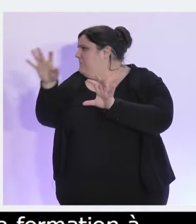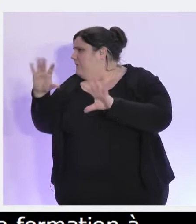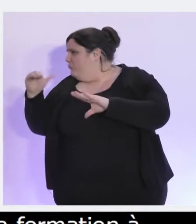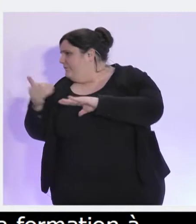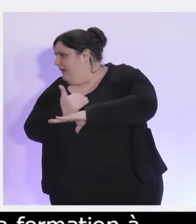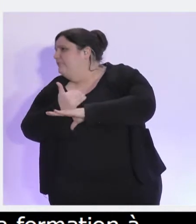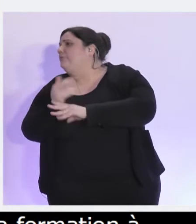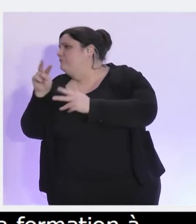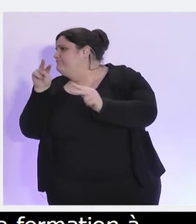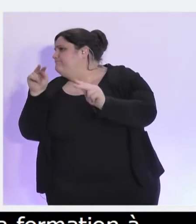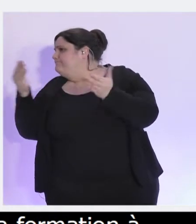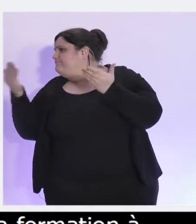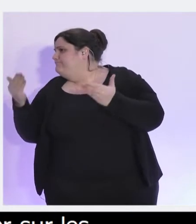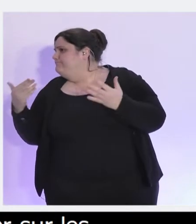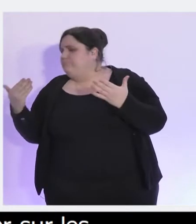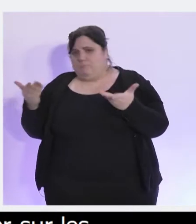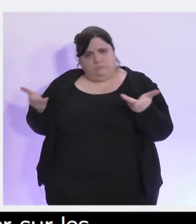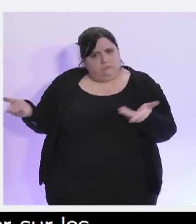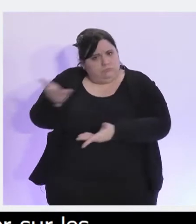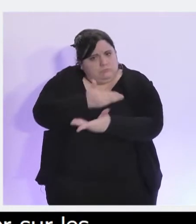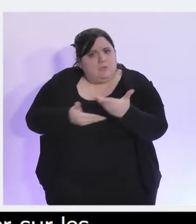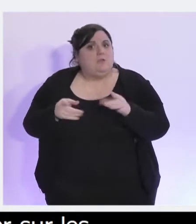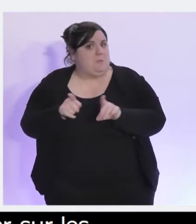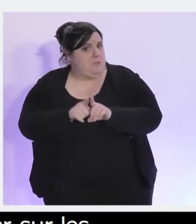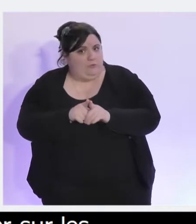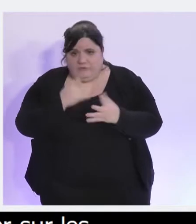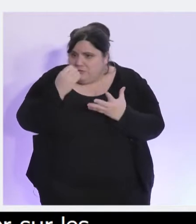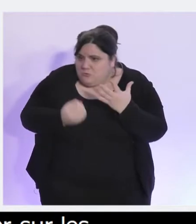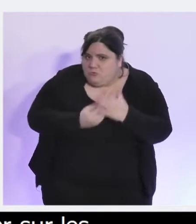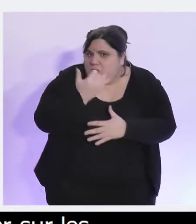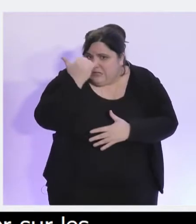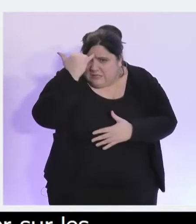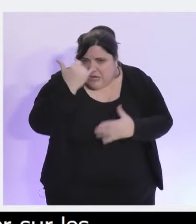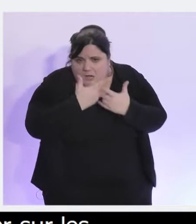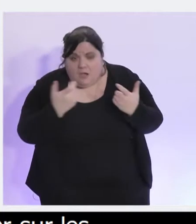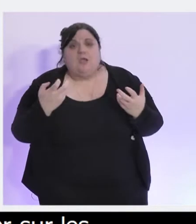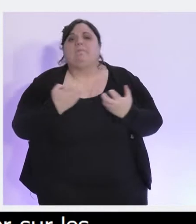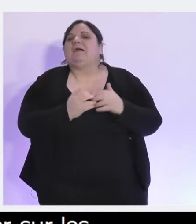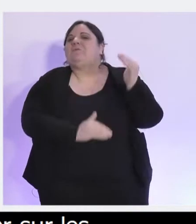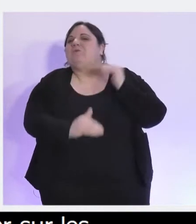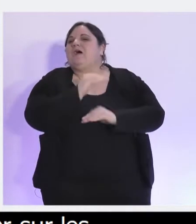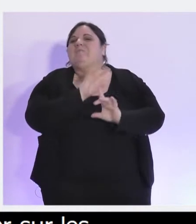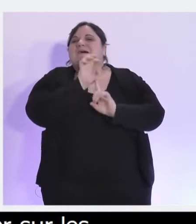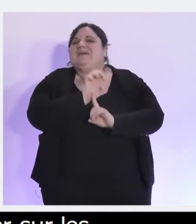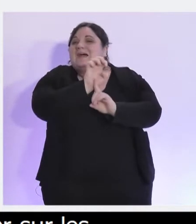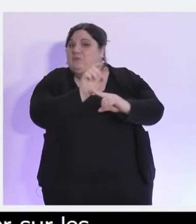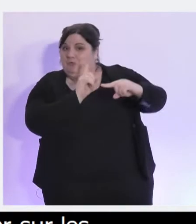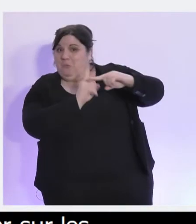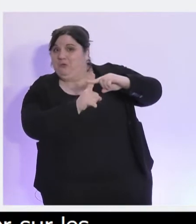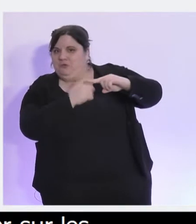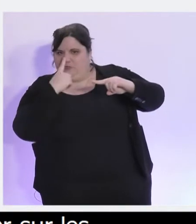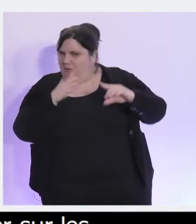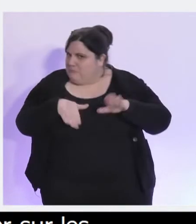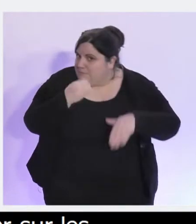Union, and also on the initiatives that have been developed. And this was in line with the Erasmus Plus